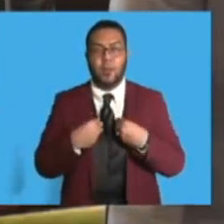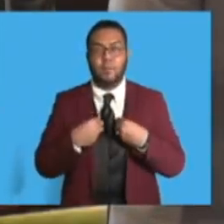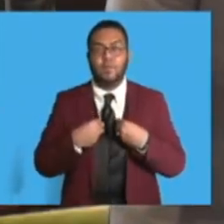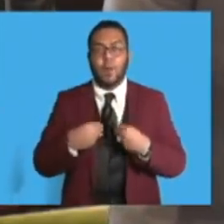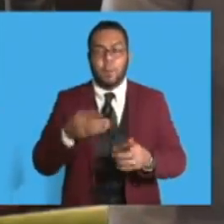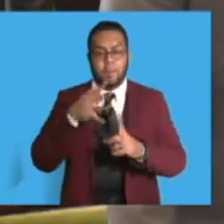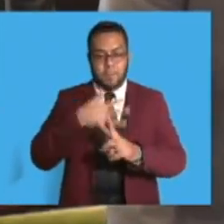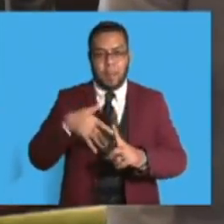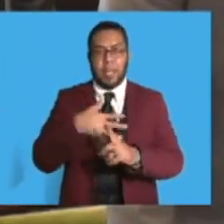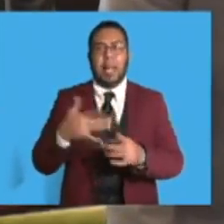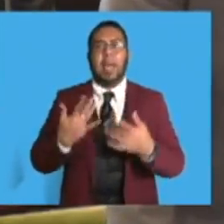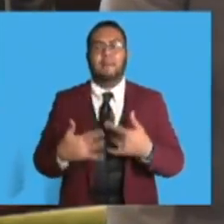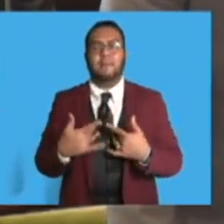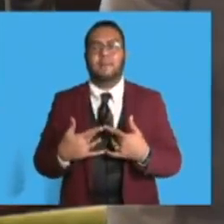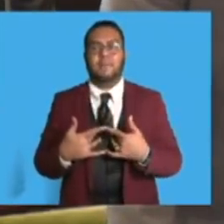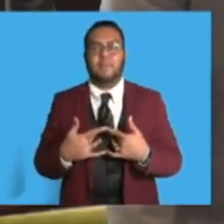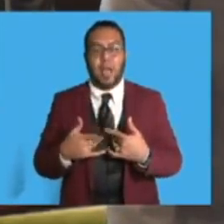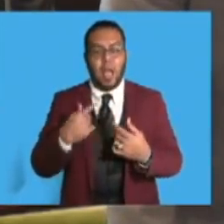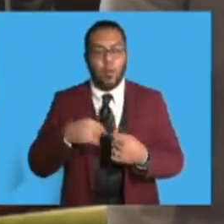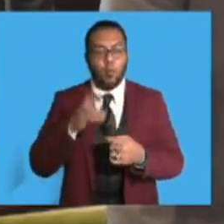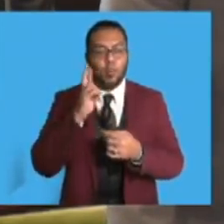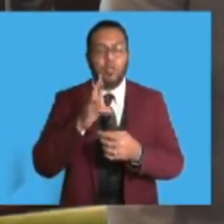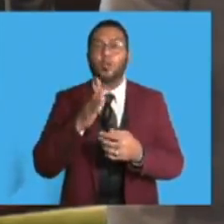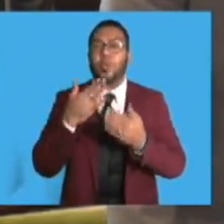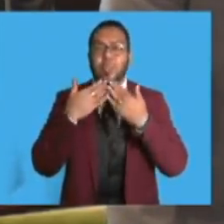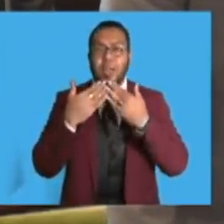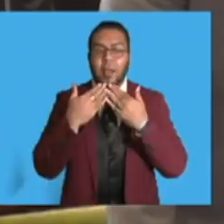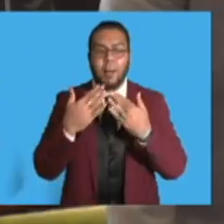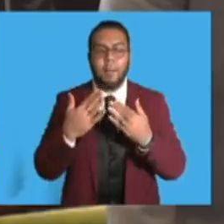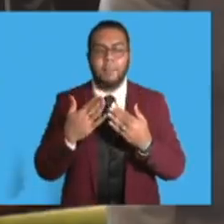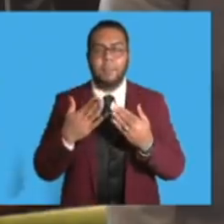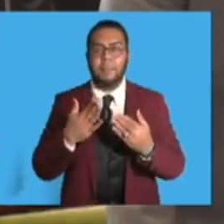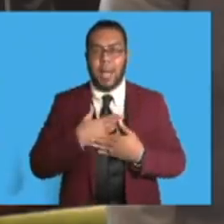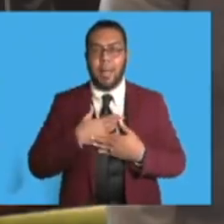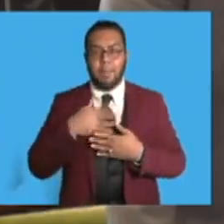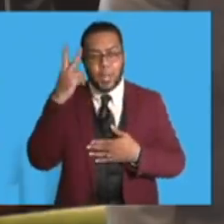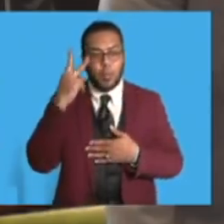life. I wish to thank my parents,